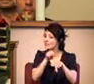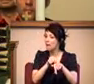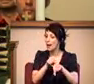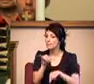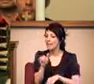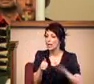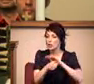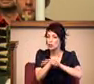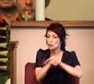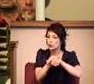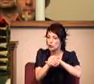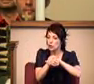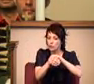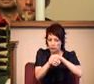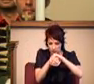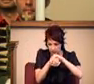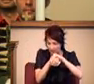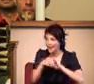and God comes in and goes,